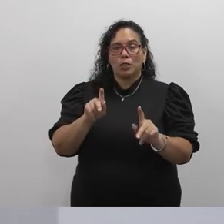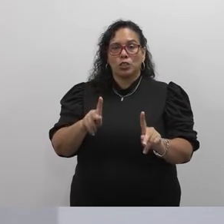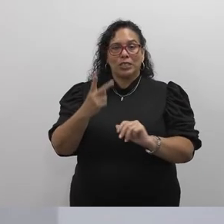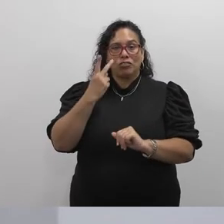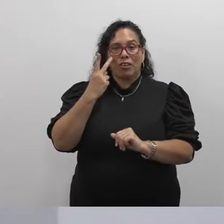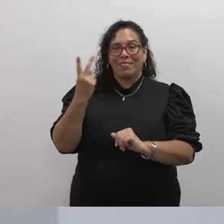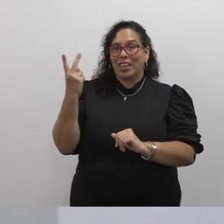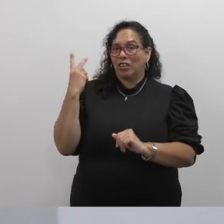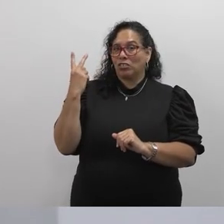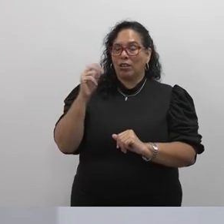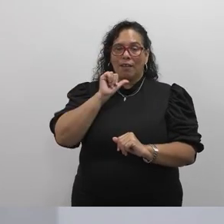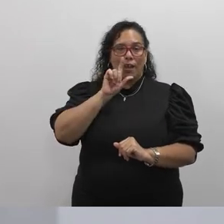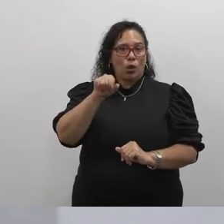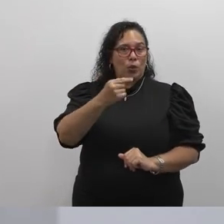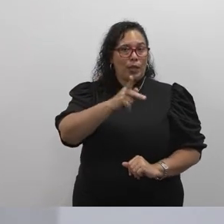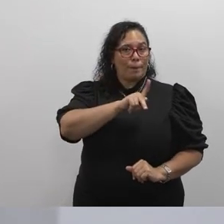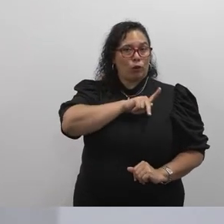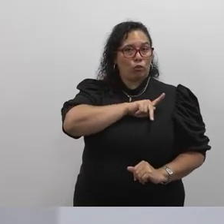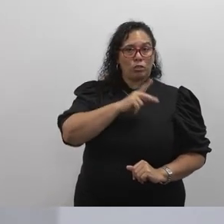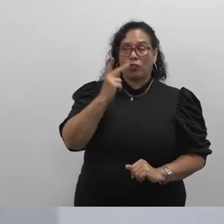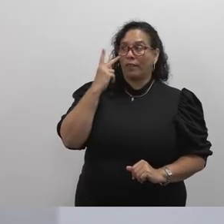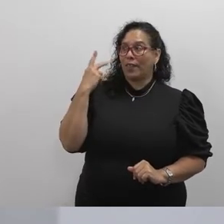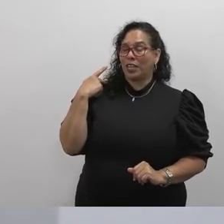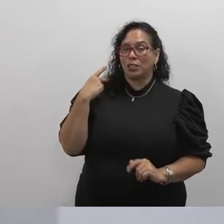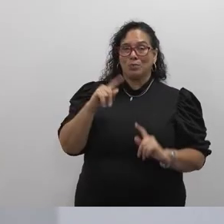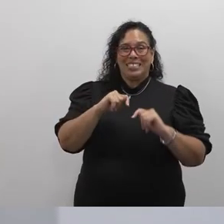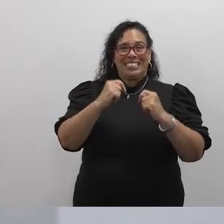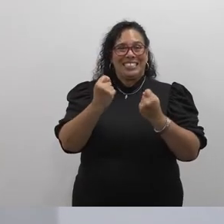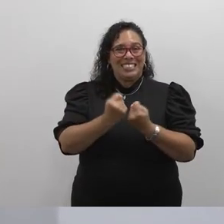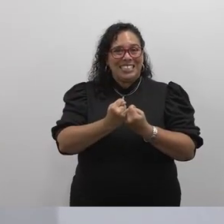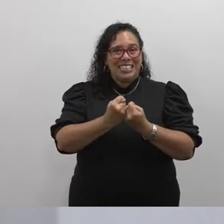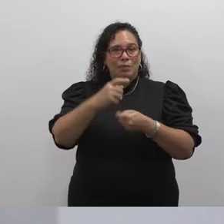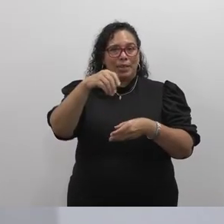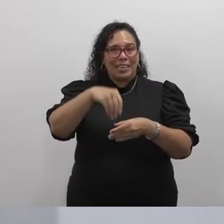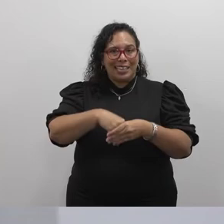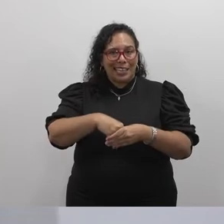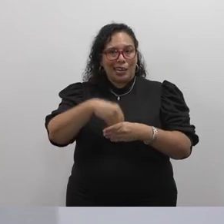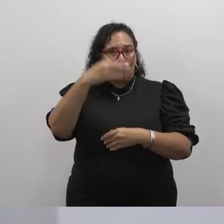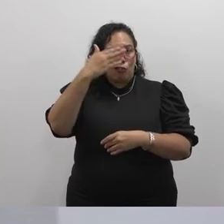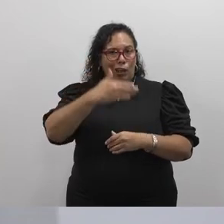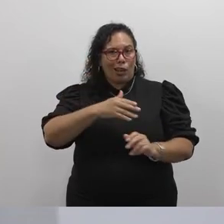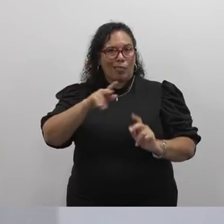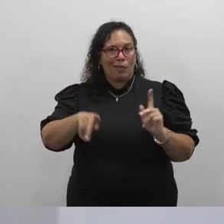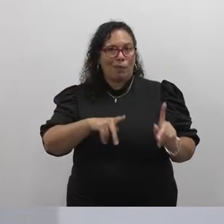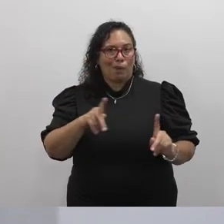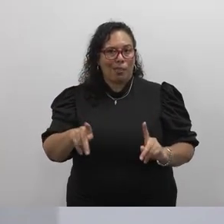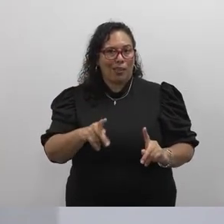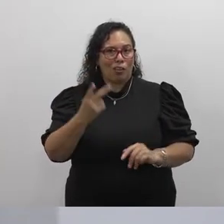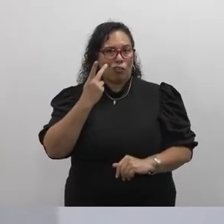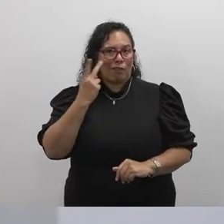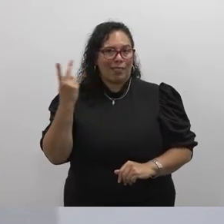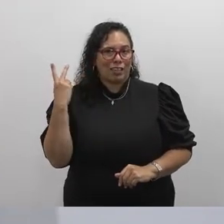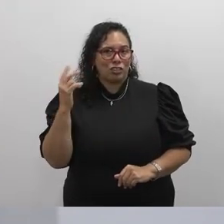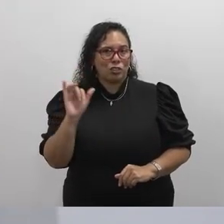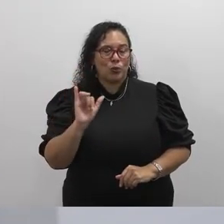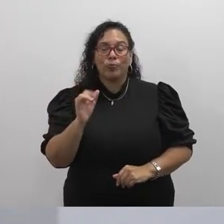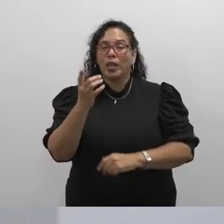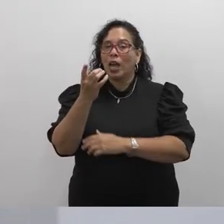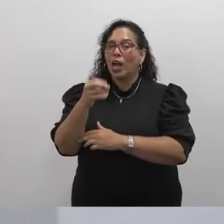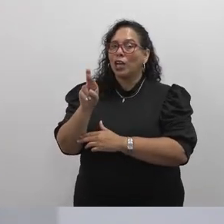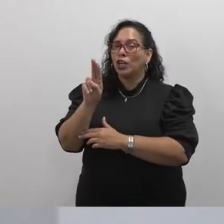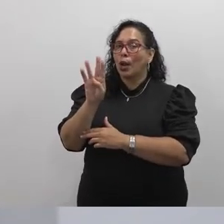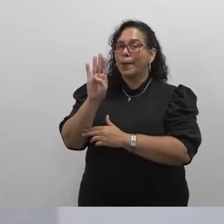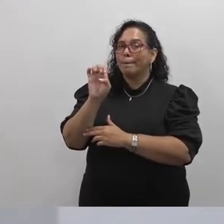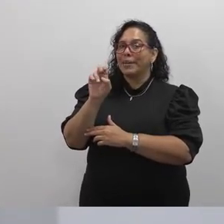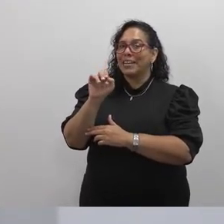reflection, and not just personal reflection, but team in public kind of reflection. So appreciation for that. And Dr. Benitez, I just want to name